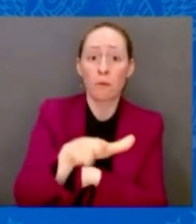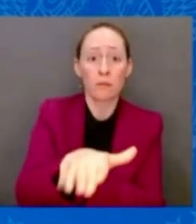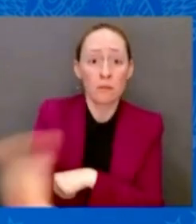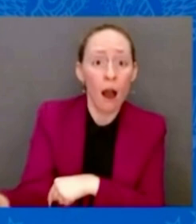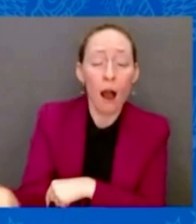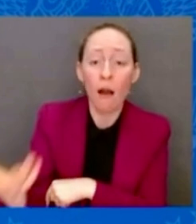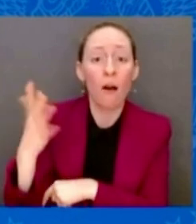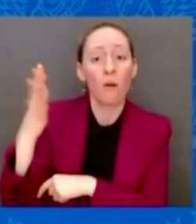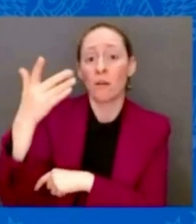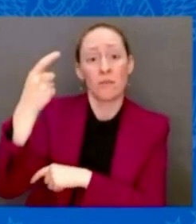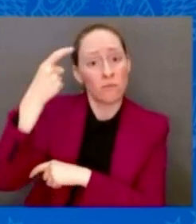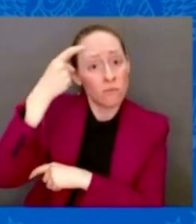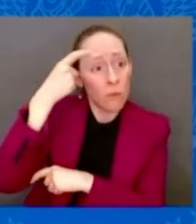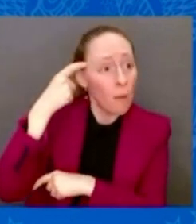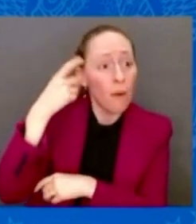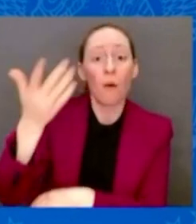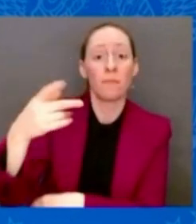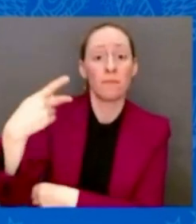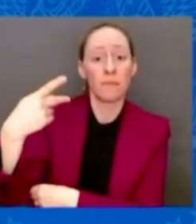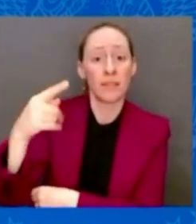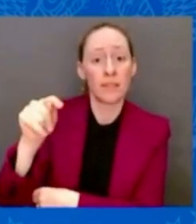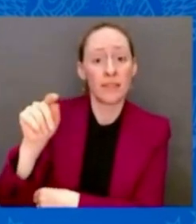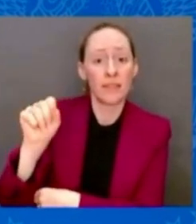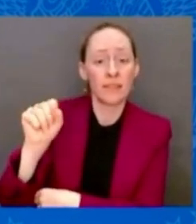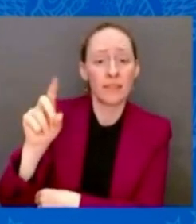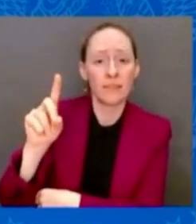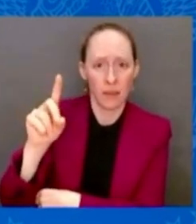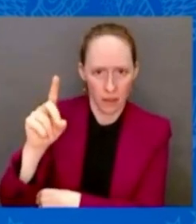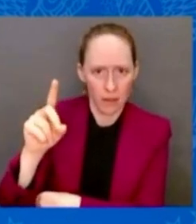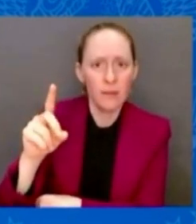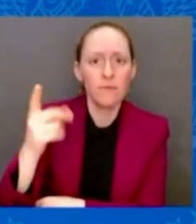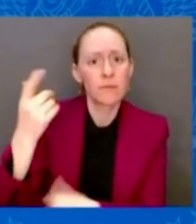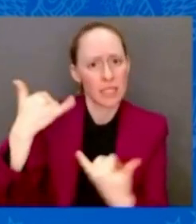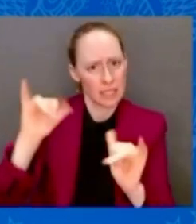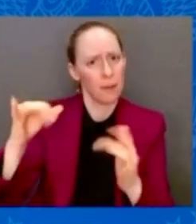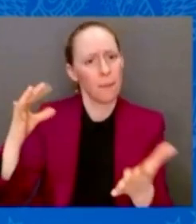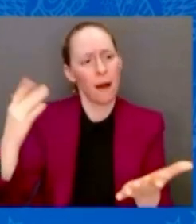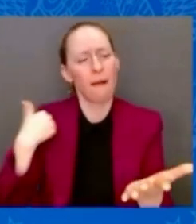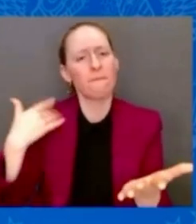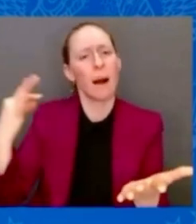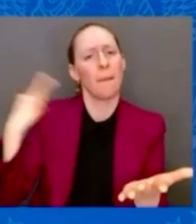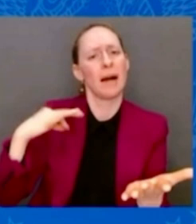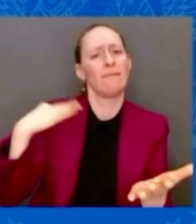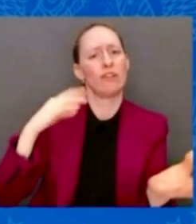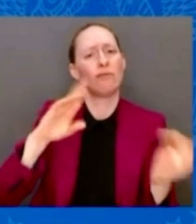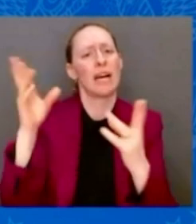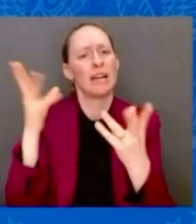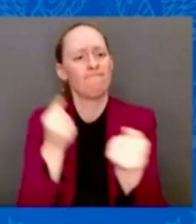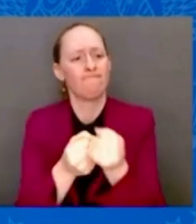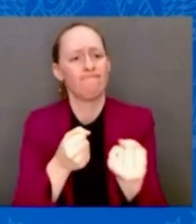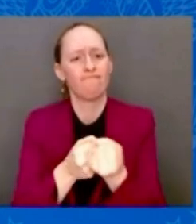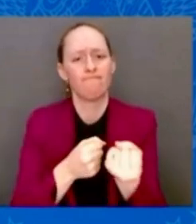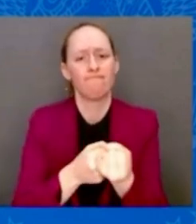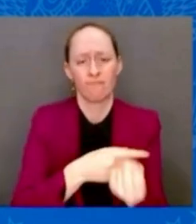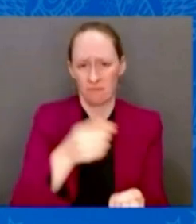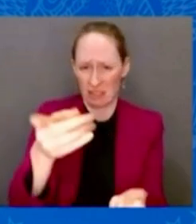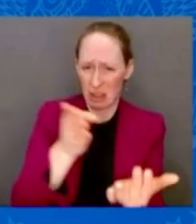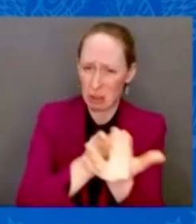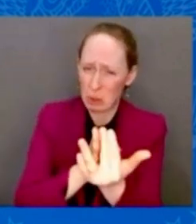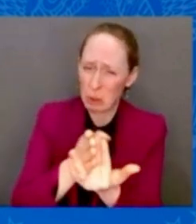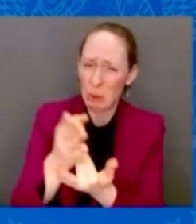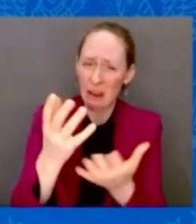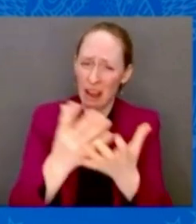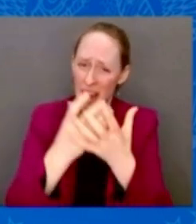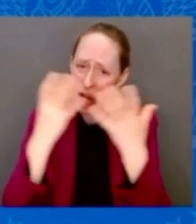so much. You see so much, God love you. I'm not sure how you do it. Because your